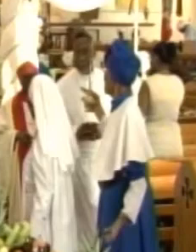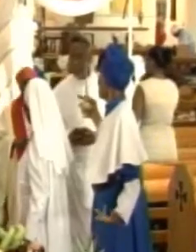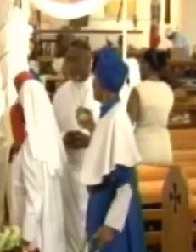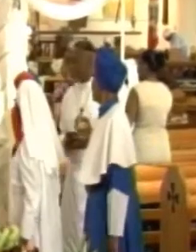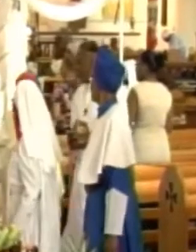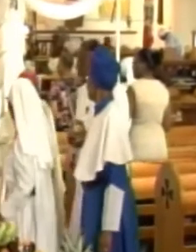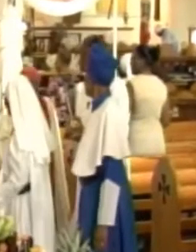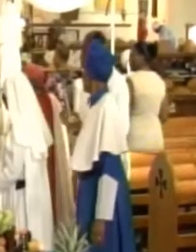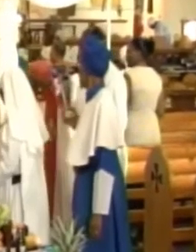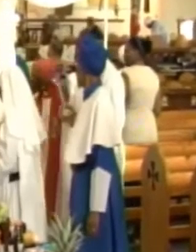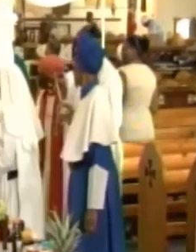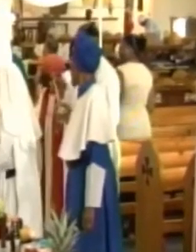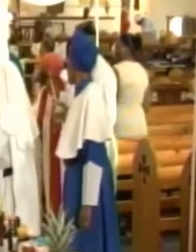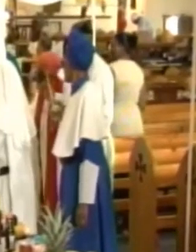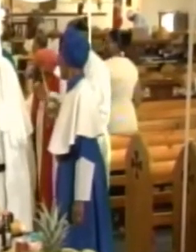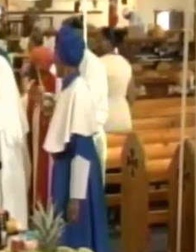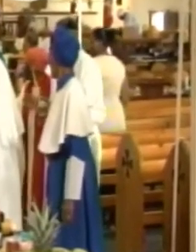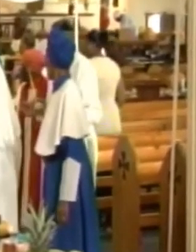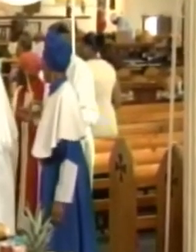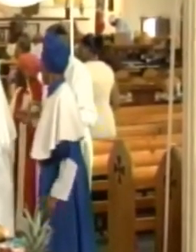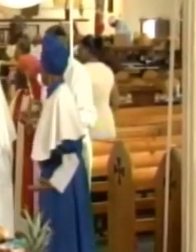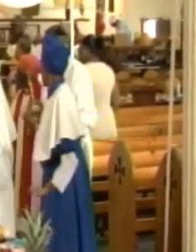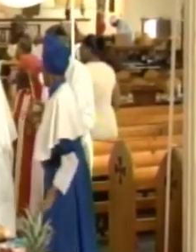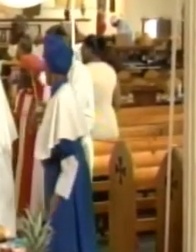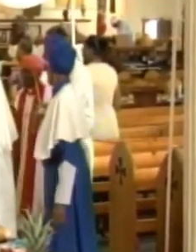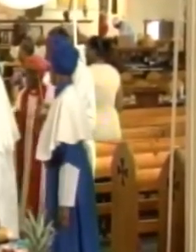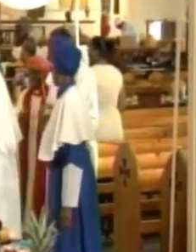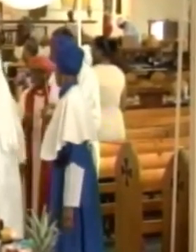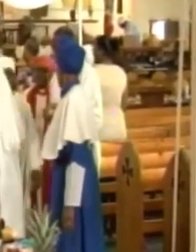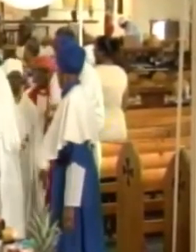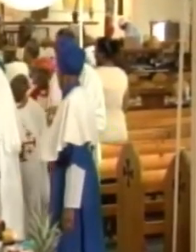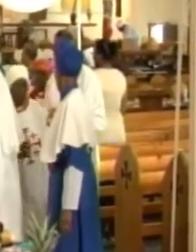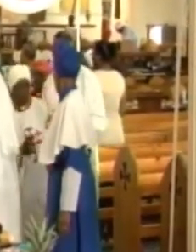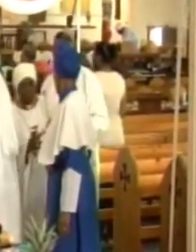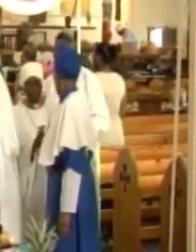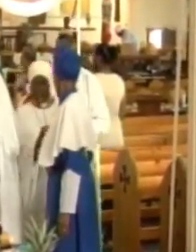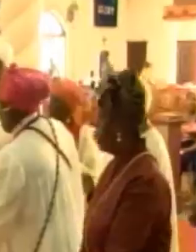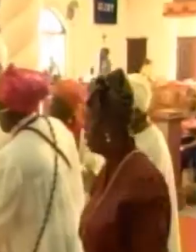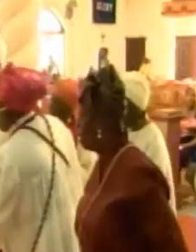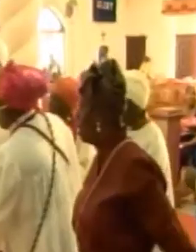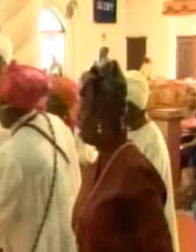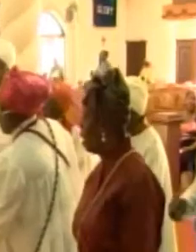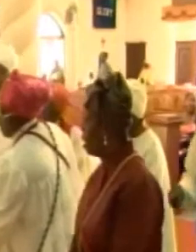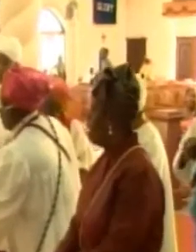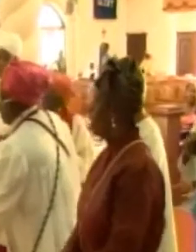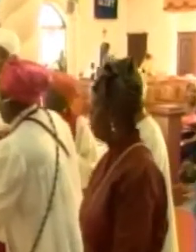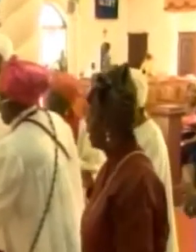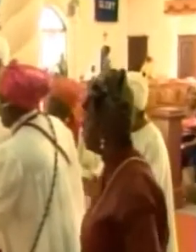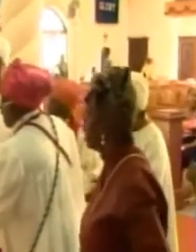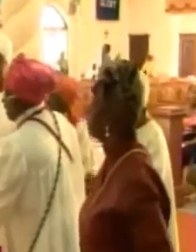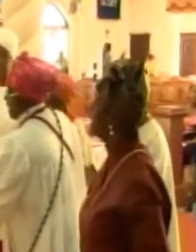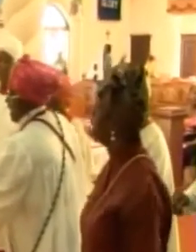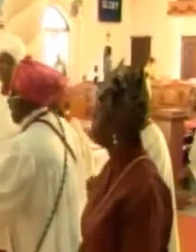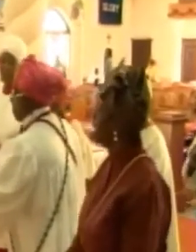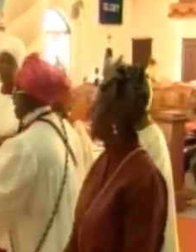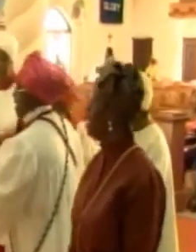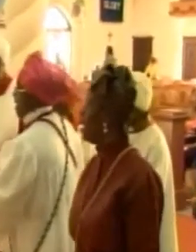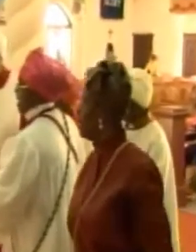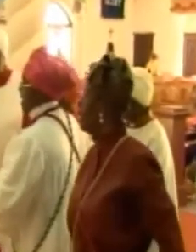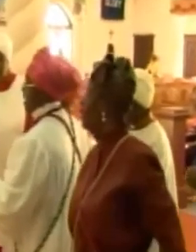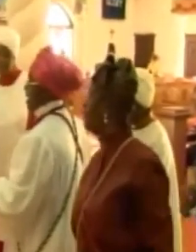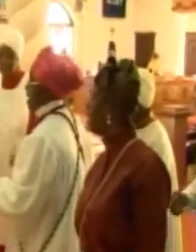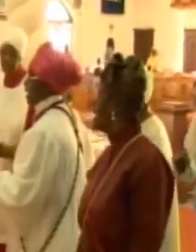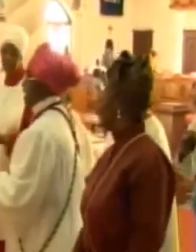blessings during its annual feast at the Ealing Grove Church in Christchurch. The feast ended a week of activities commemorating the